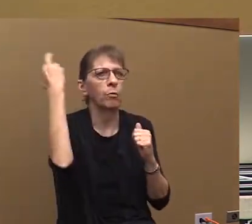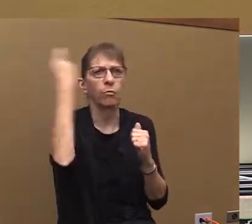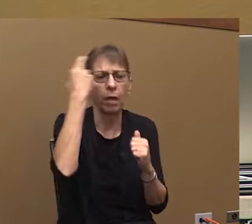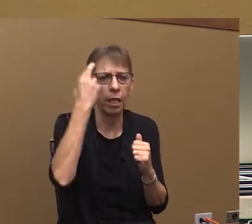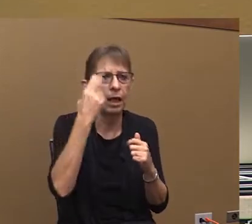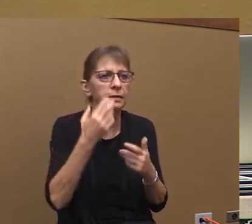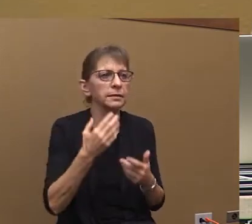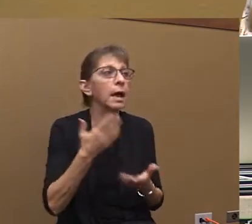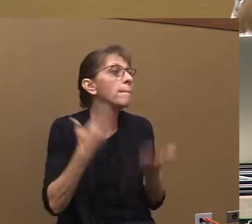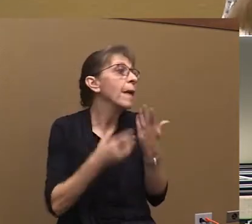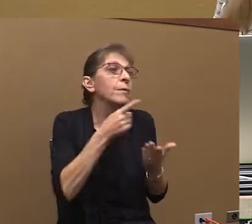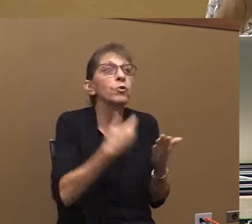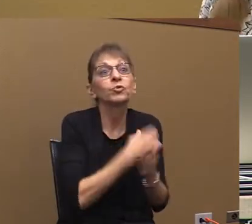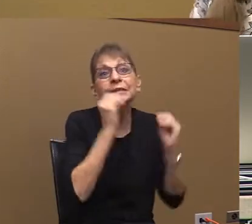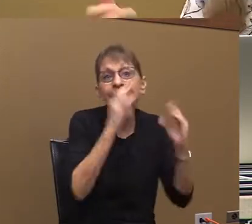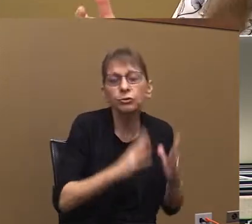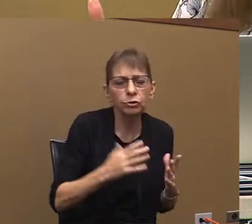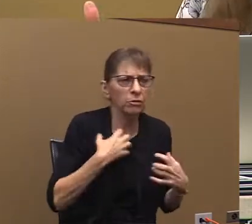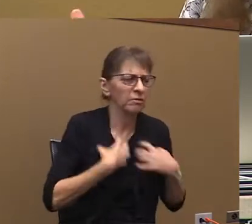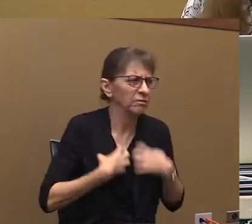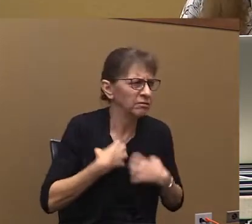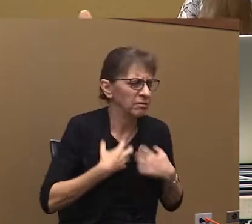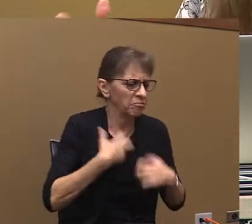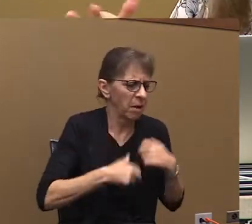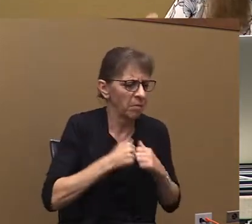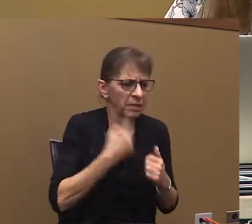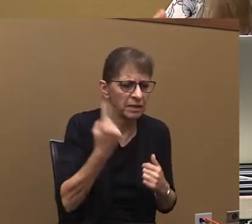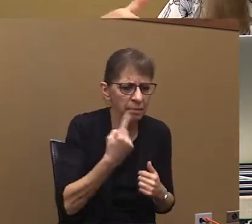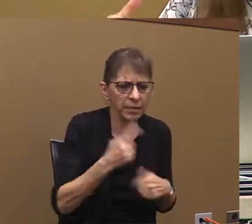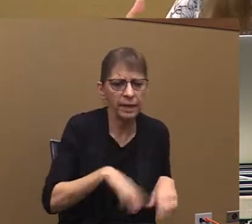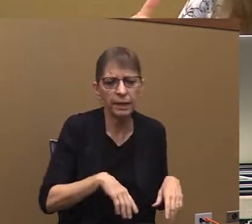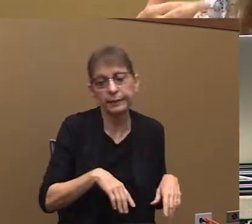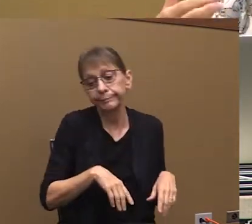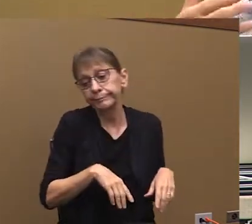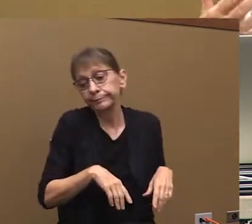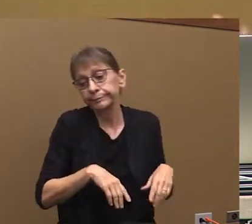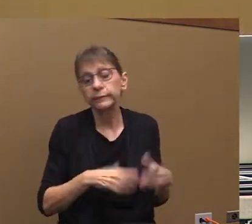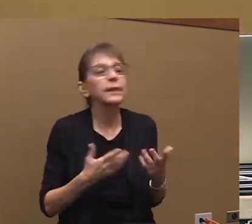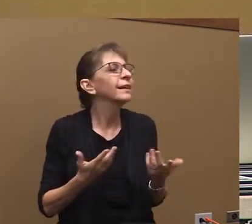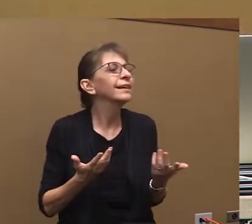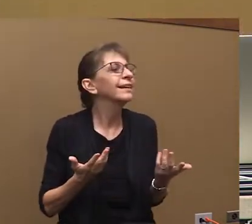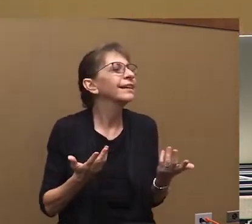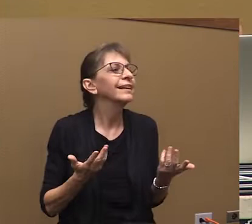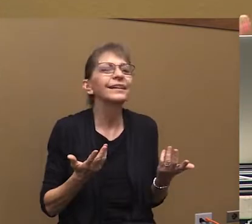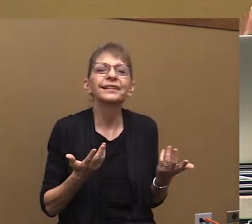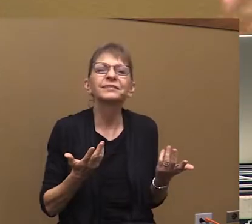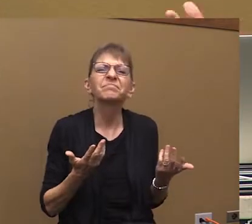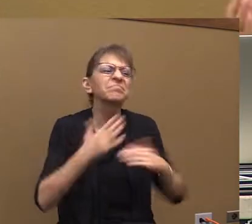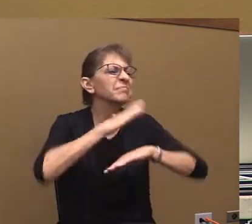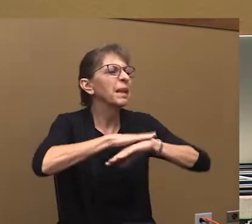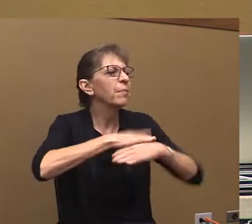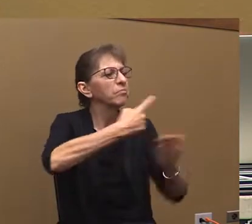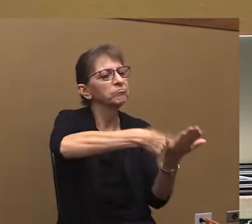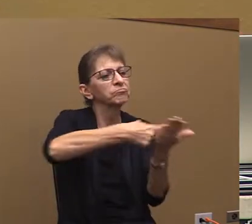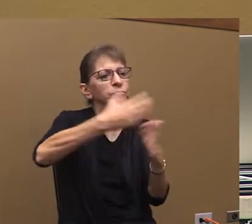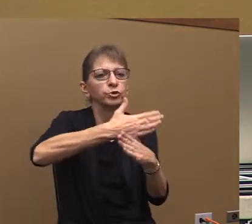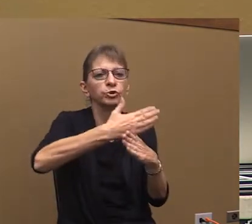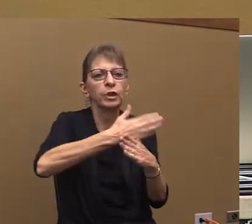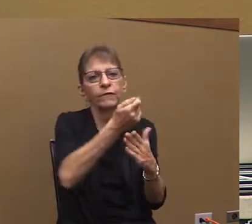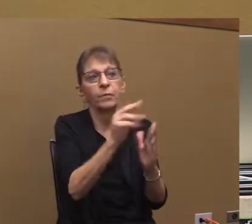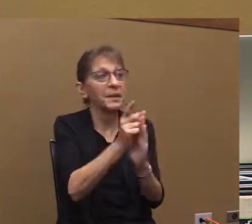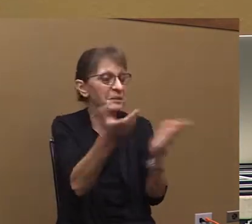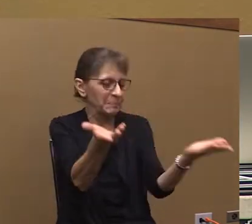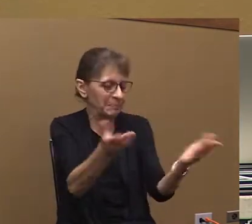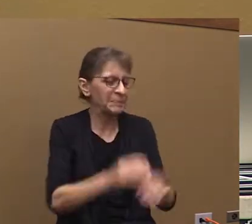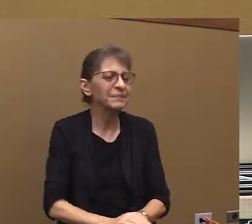how that helped you. Maybe you were a new teacher, maybe you had a problem with something, and let's